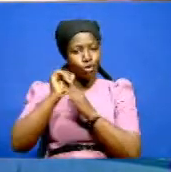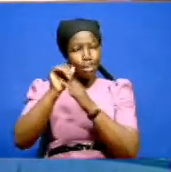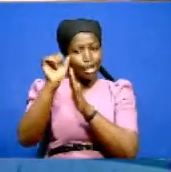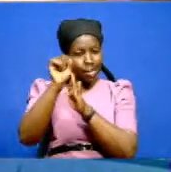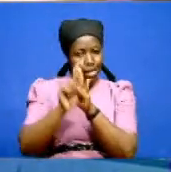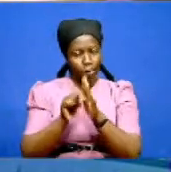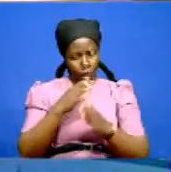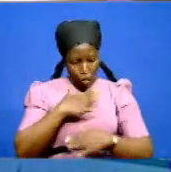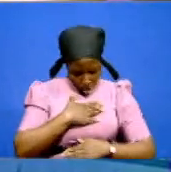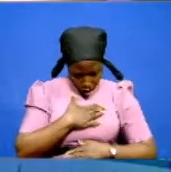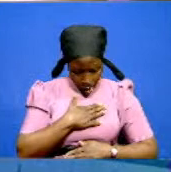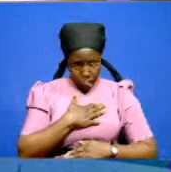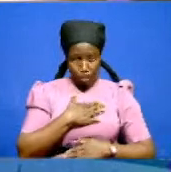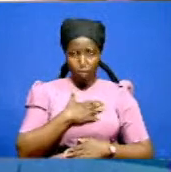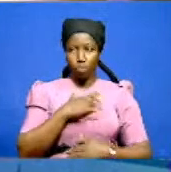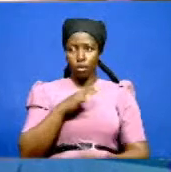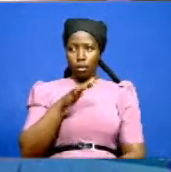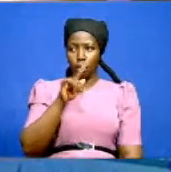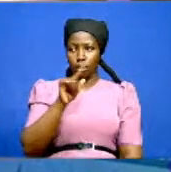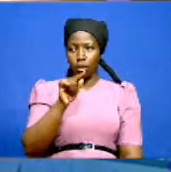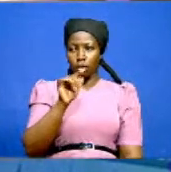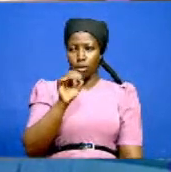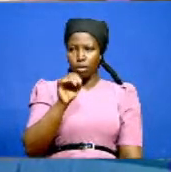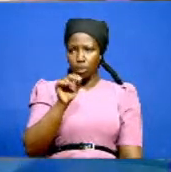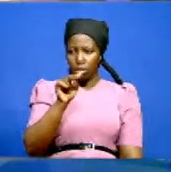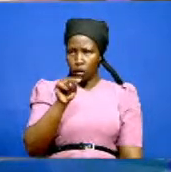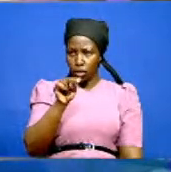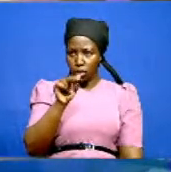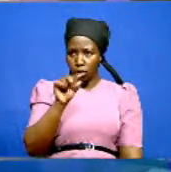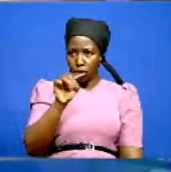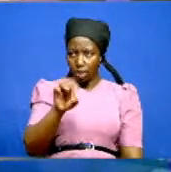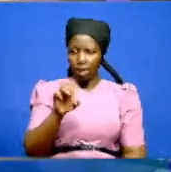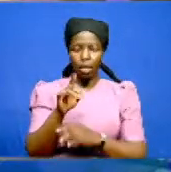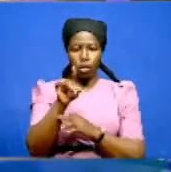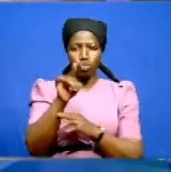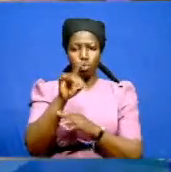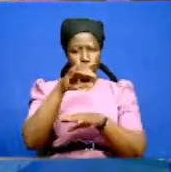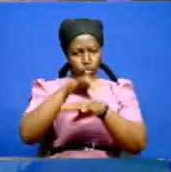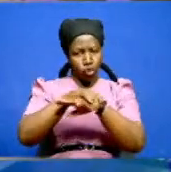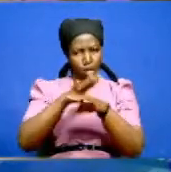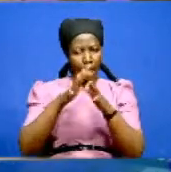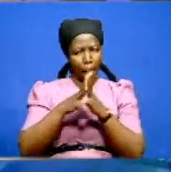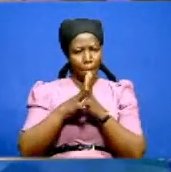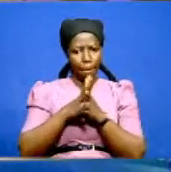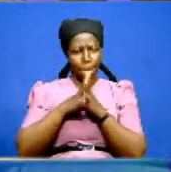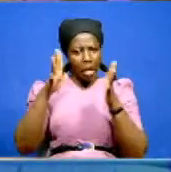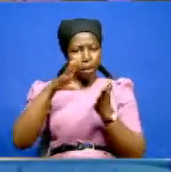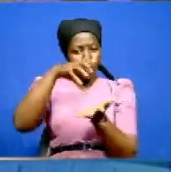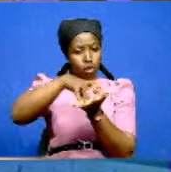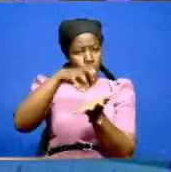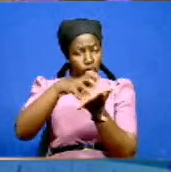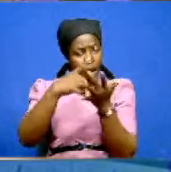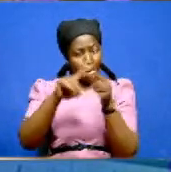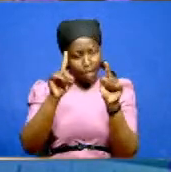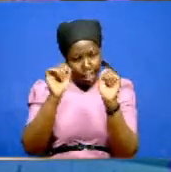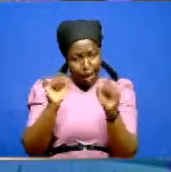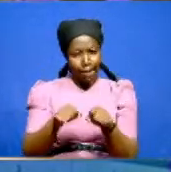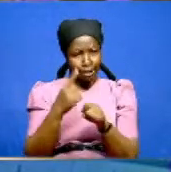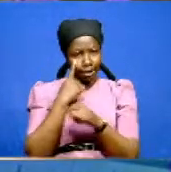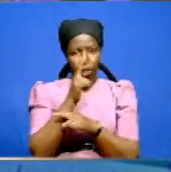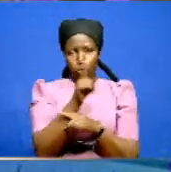Mheshimiwa Tongi, you inherited a very large shoes, but I can see you are behaving.